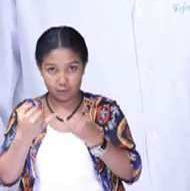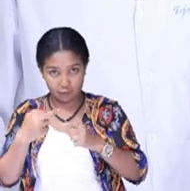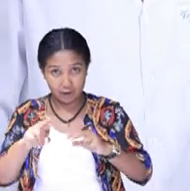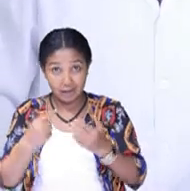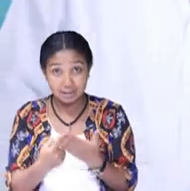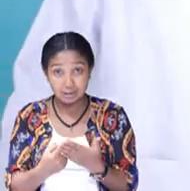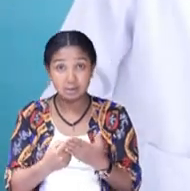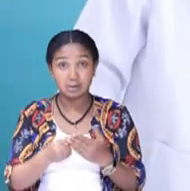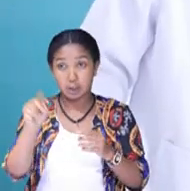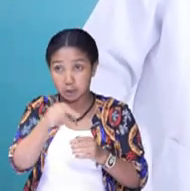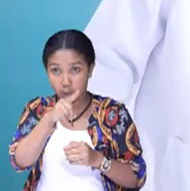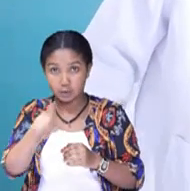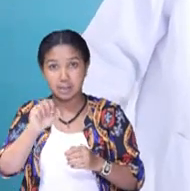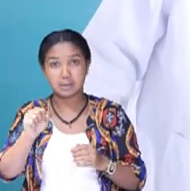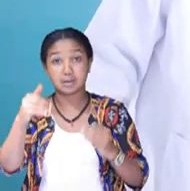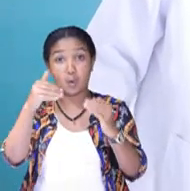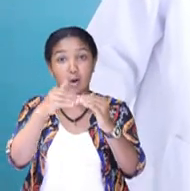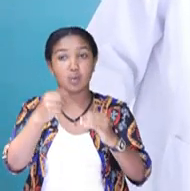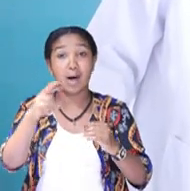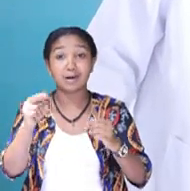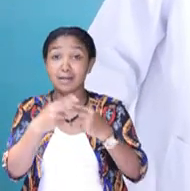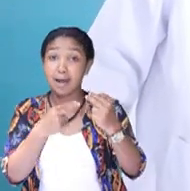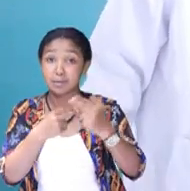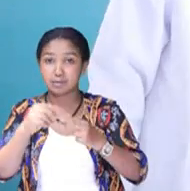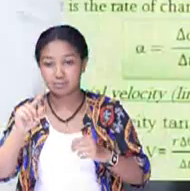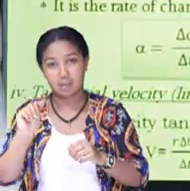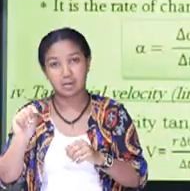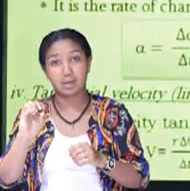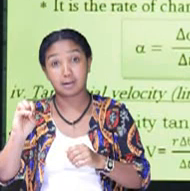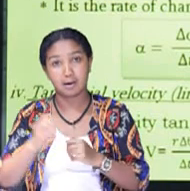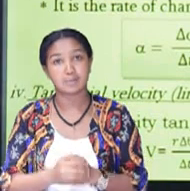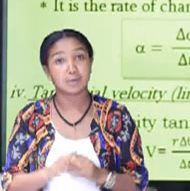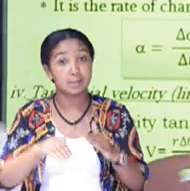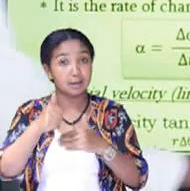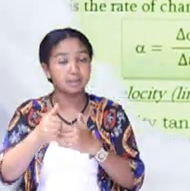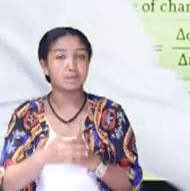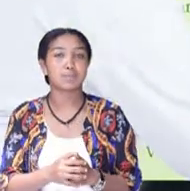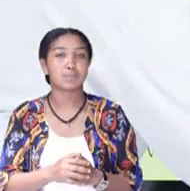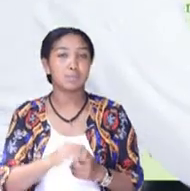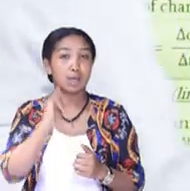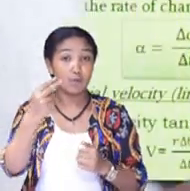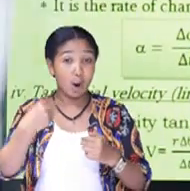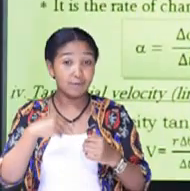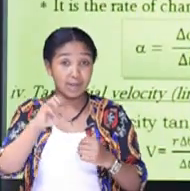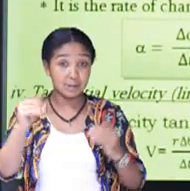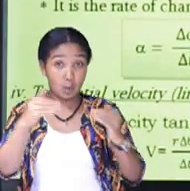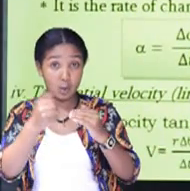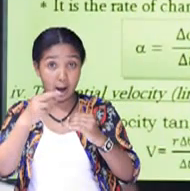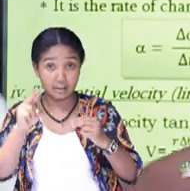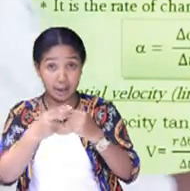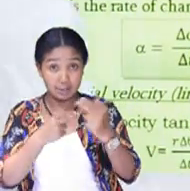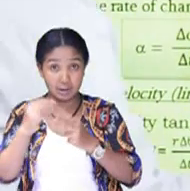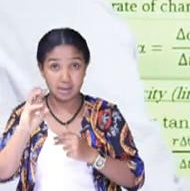r. From this, when you crisscross, s is equals to r times theta. Then, if you have s is equals to r